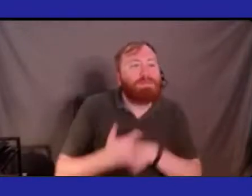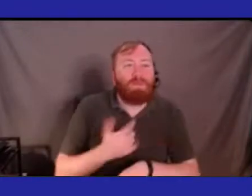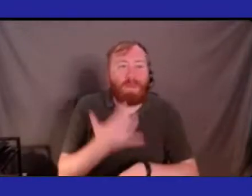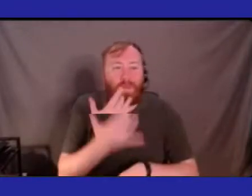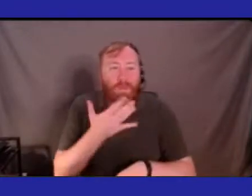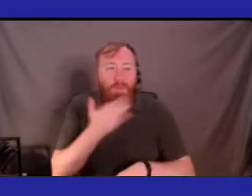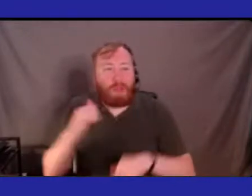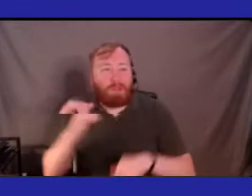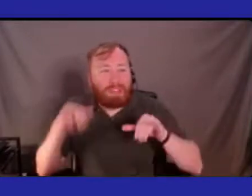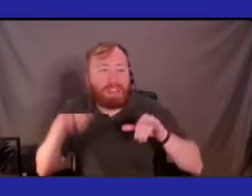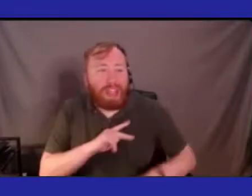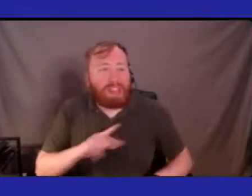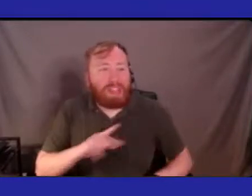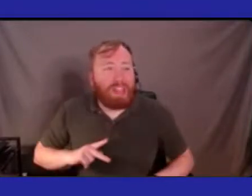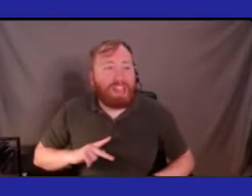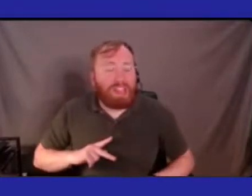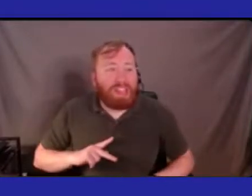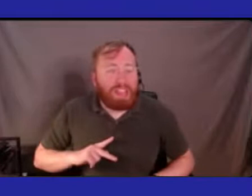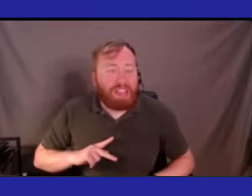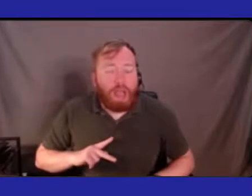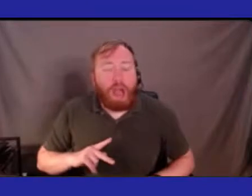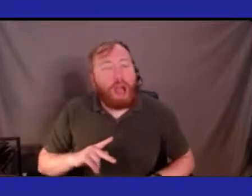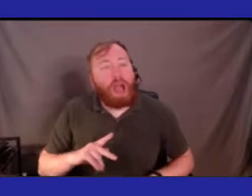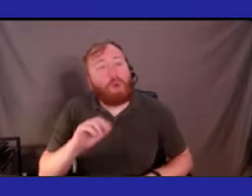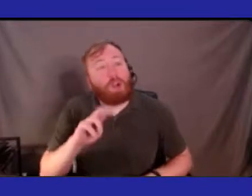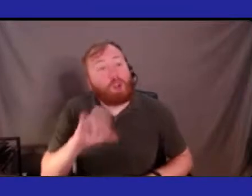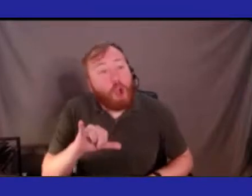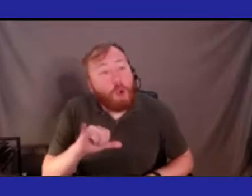go to the Kings County to have the test. I would